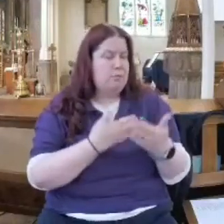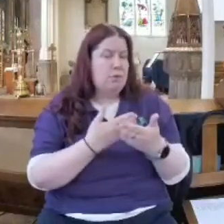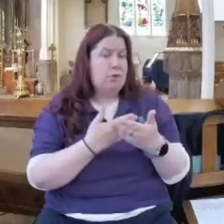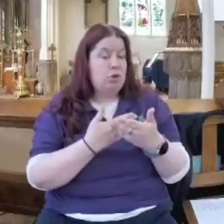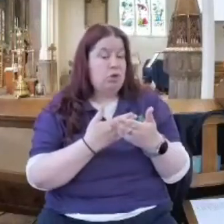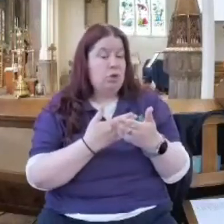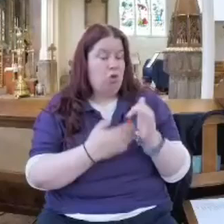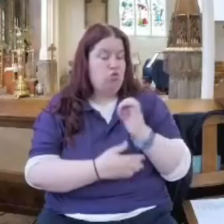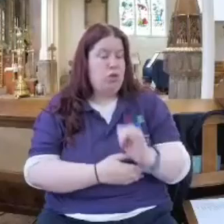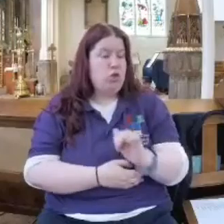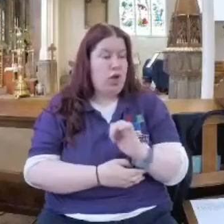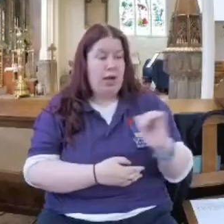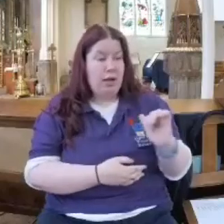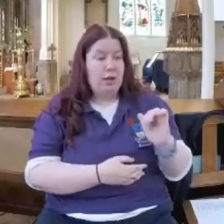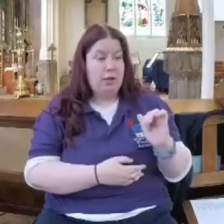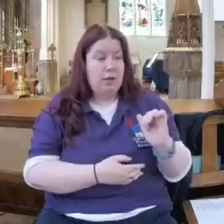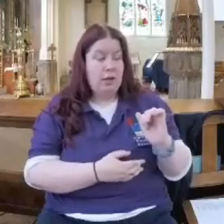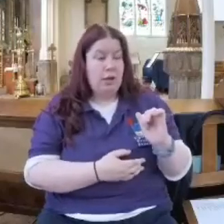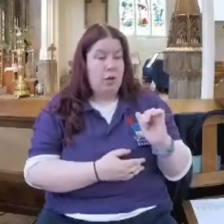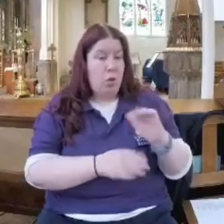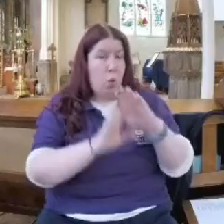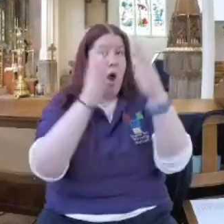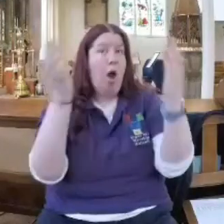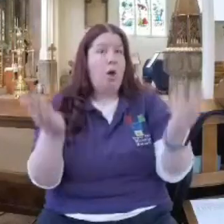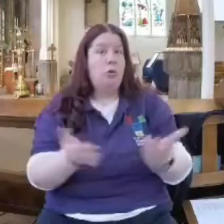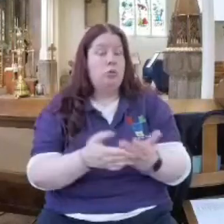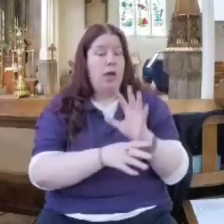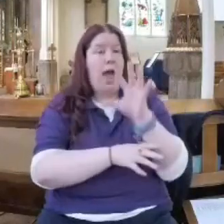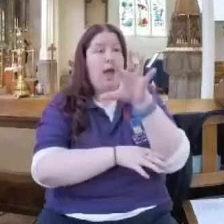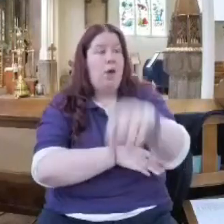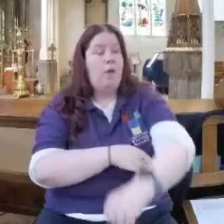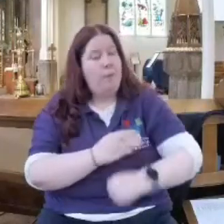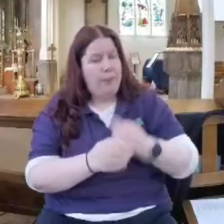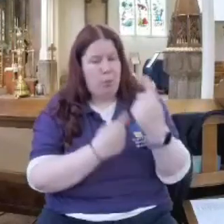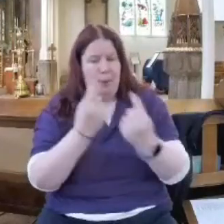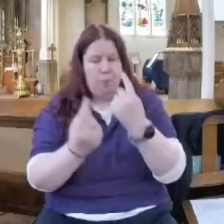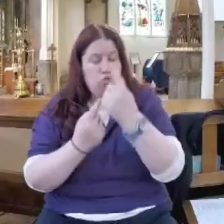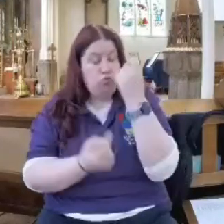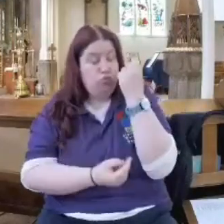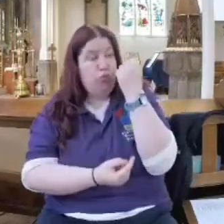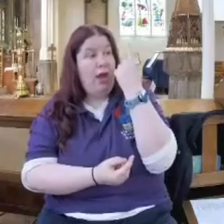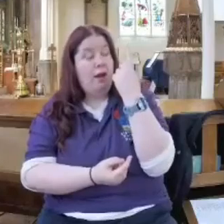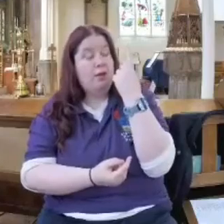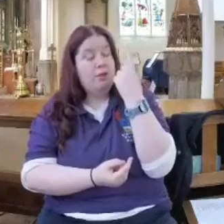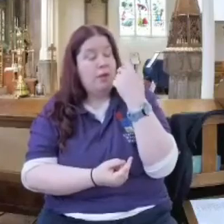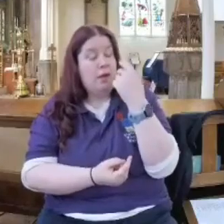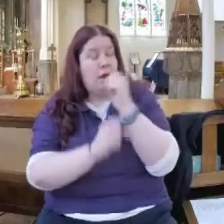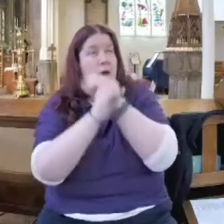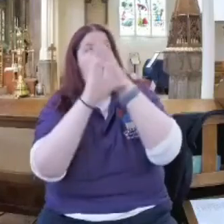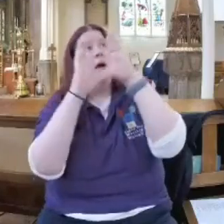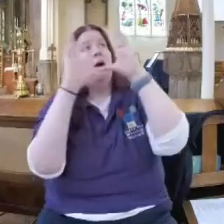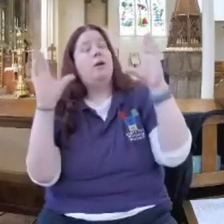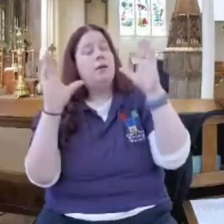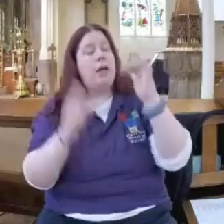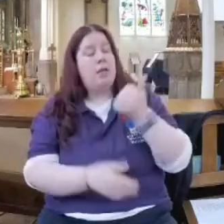has taken over the entire world as people have gradually accepted the ideas, assumptions, and values